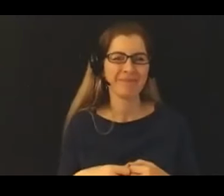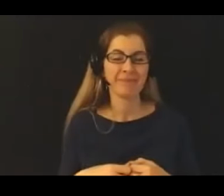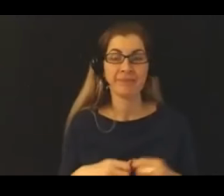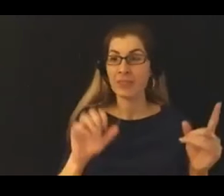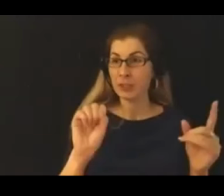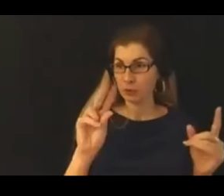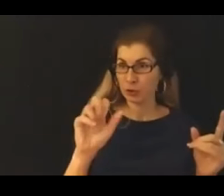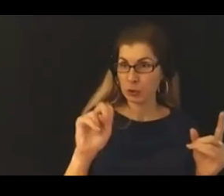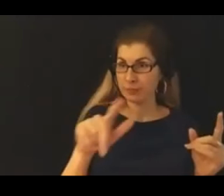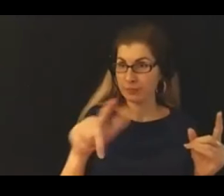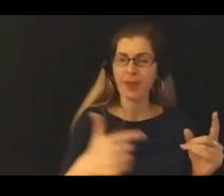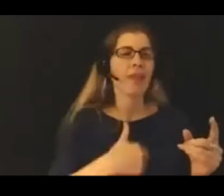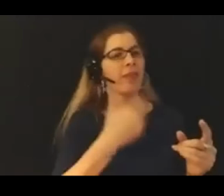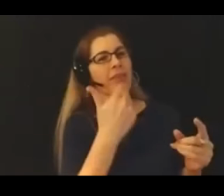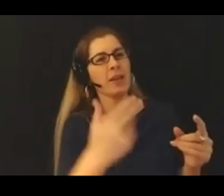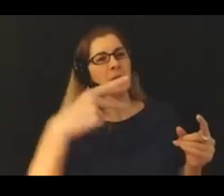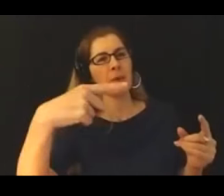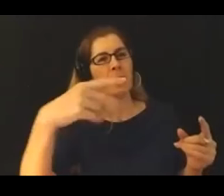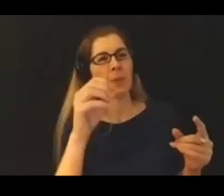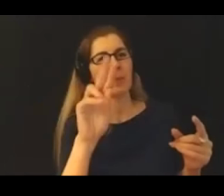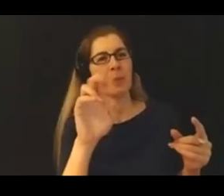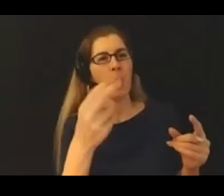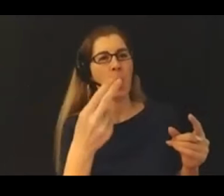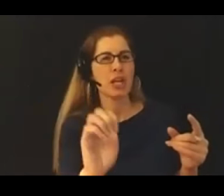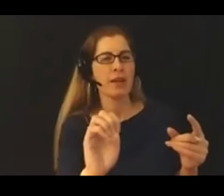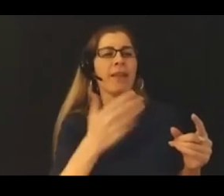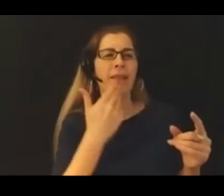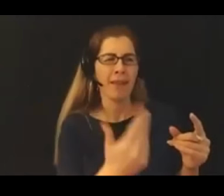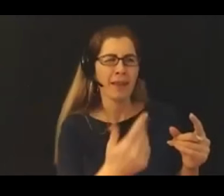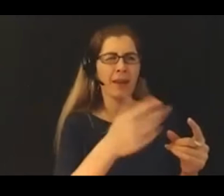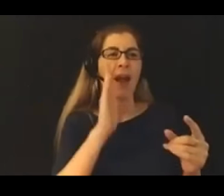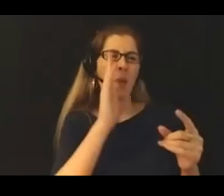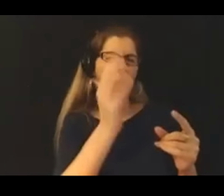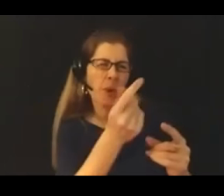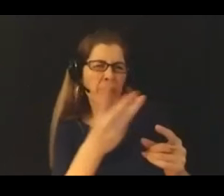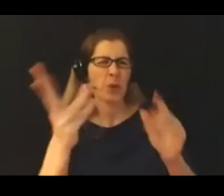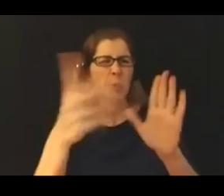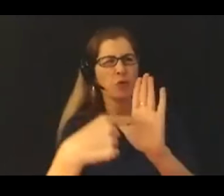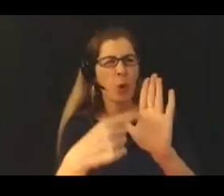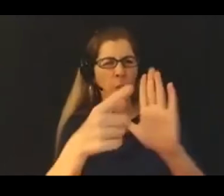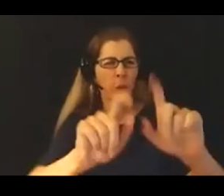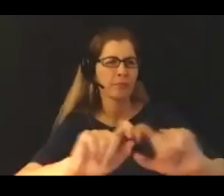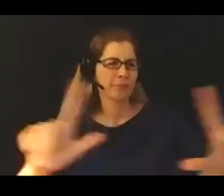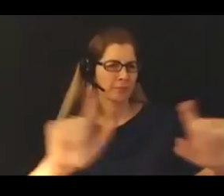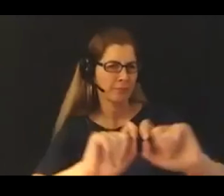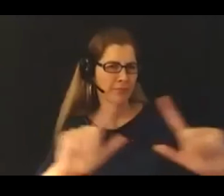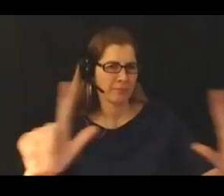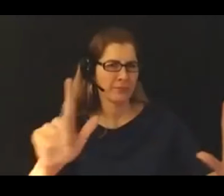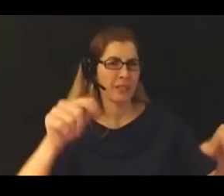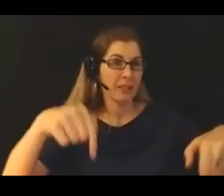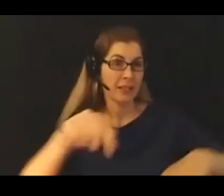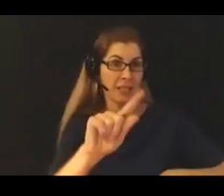Susan? Thanks, Portia. So I'm just going to go through a few slides here on the